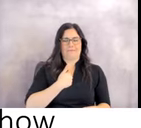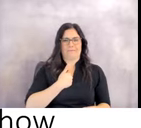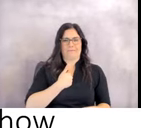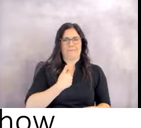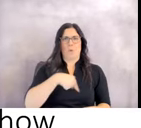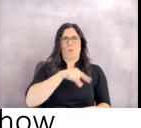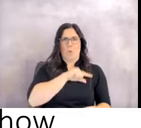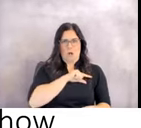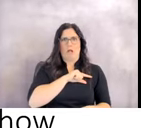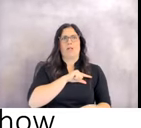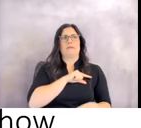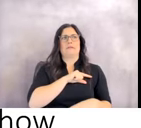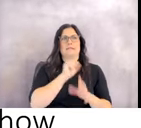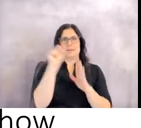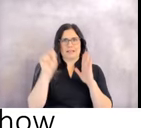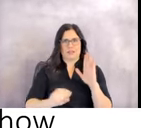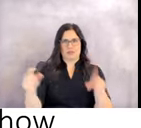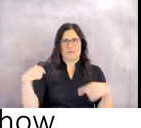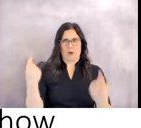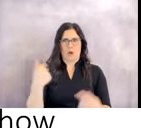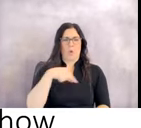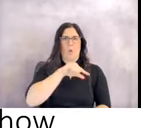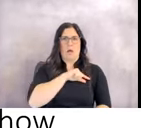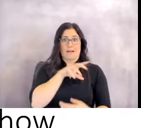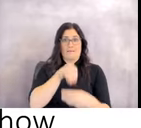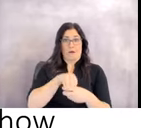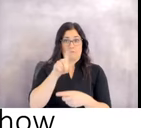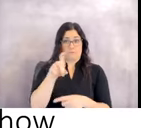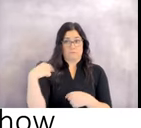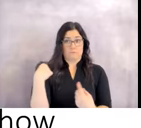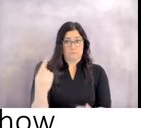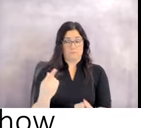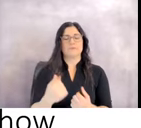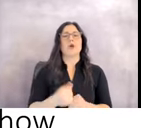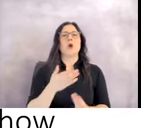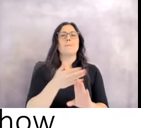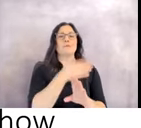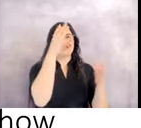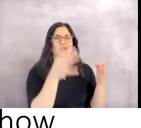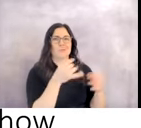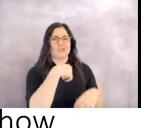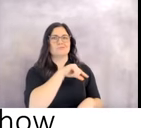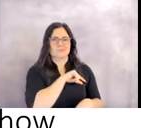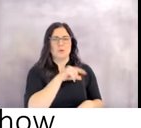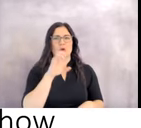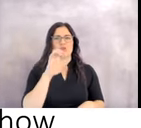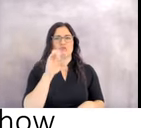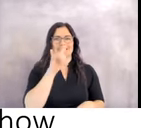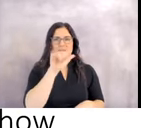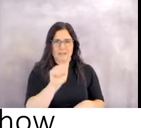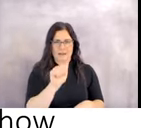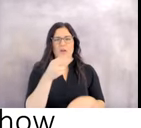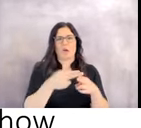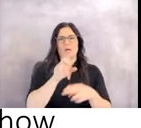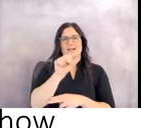quality class or quality semester? And we have predetermined criteria that we have to do, which are those lovely